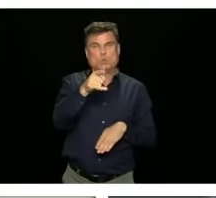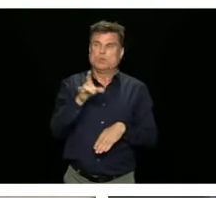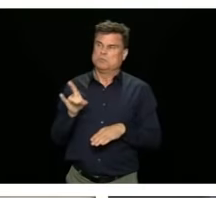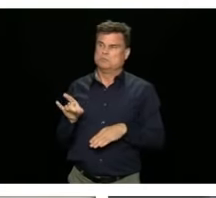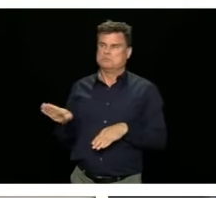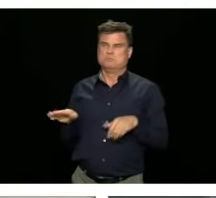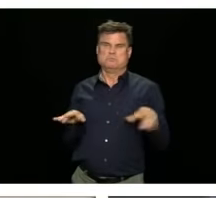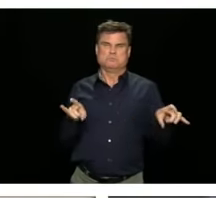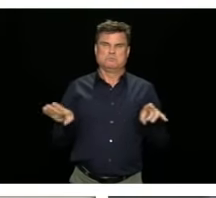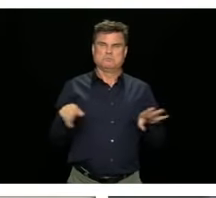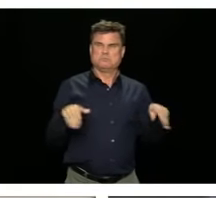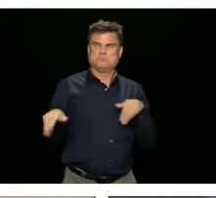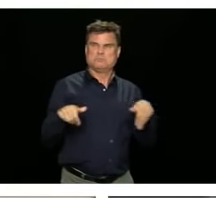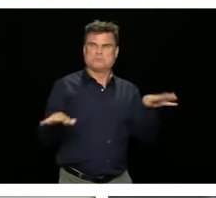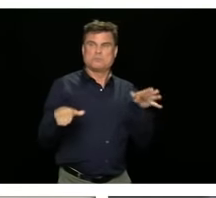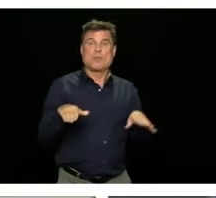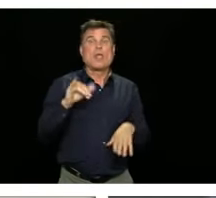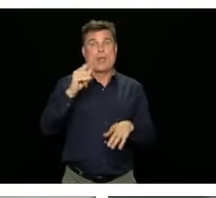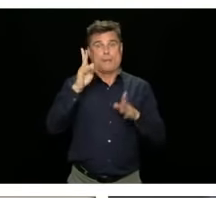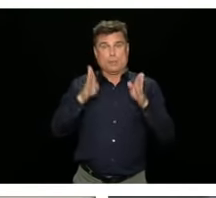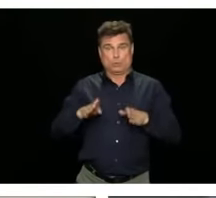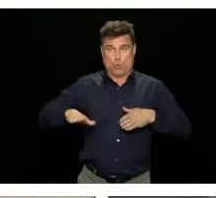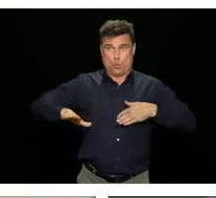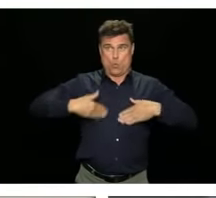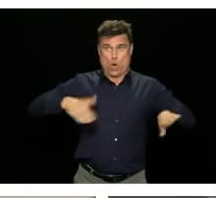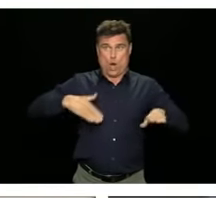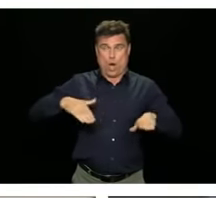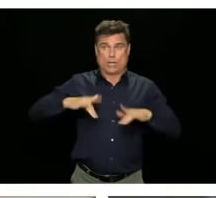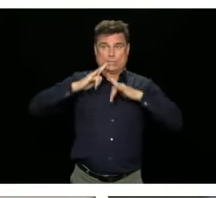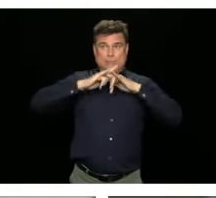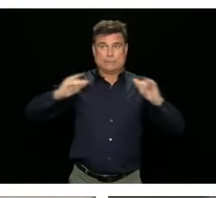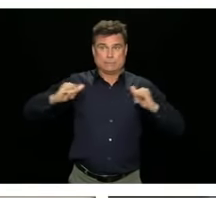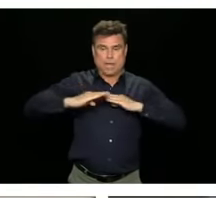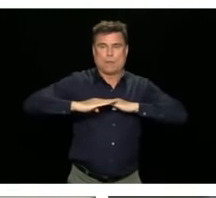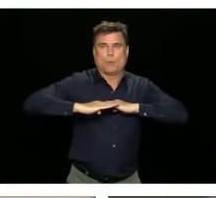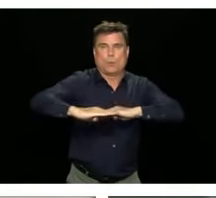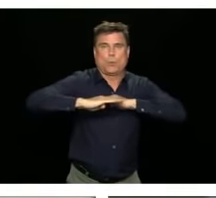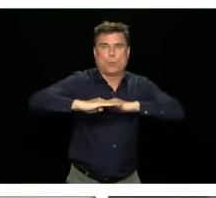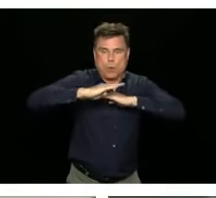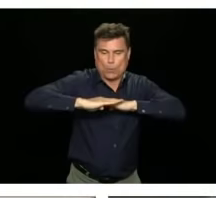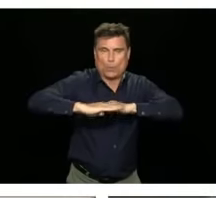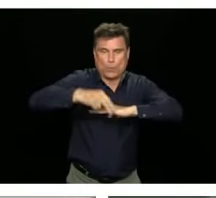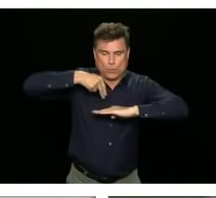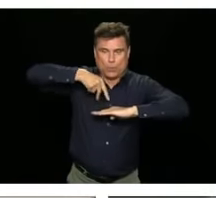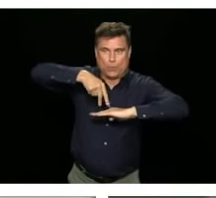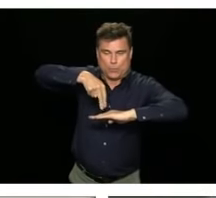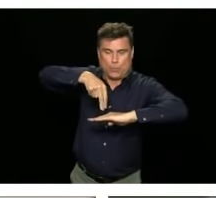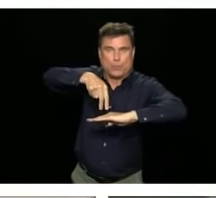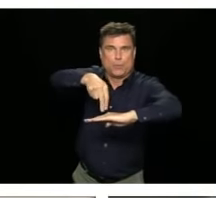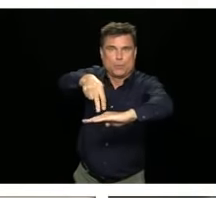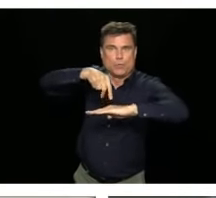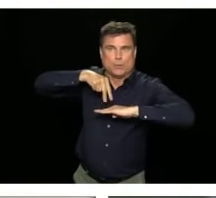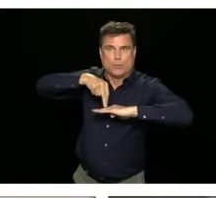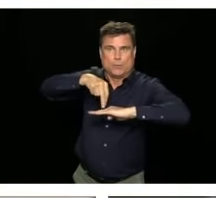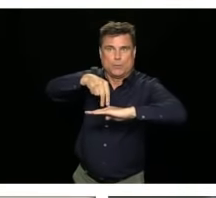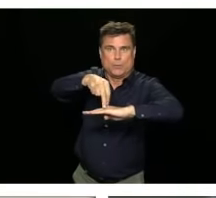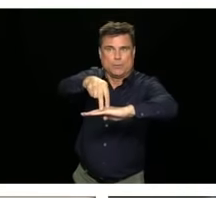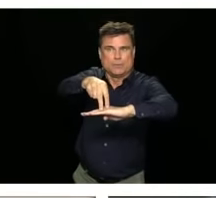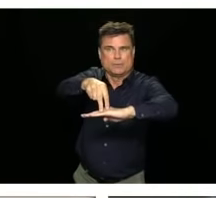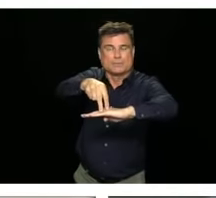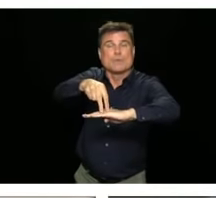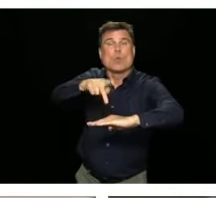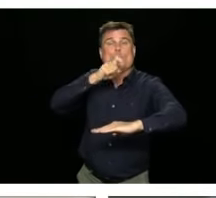racist act, intentionally discriminating, but because yeah. conveyor belt and racial disparities is